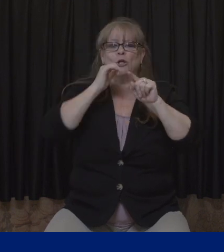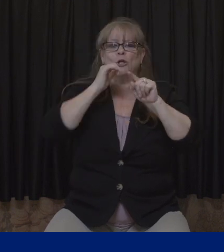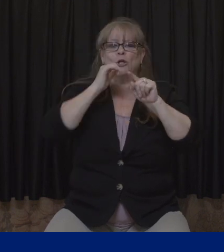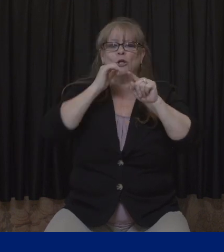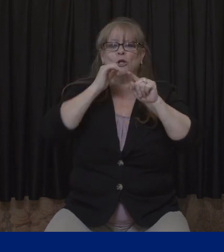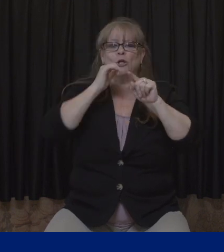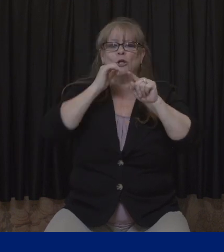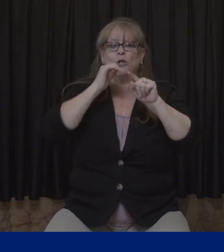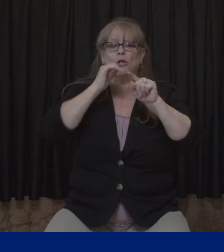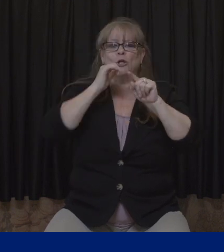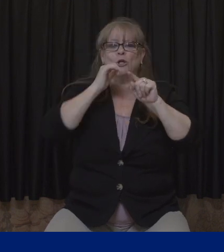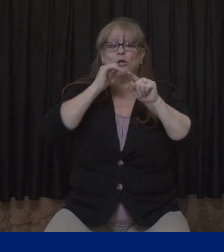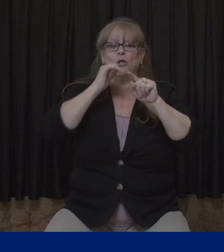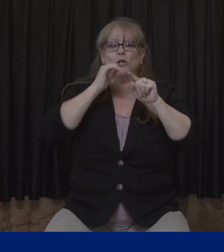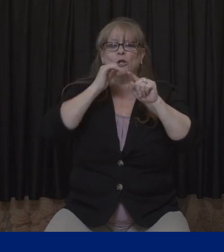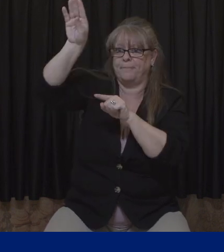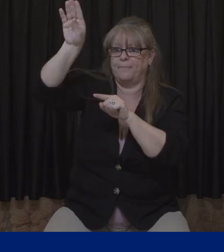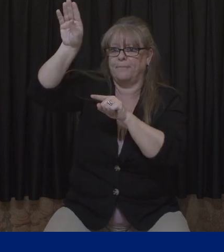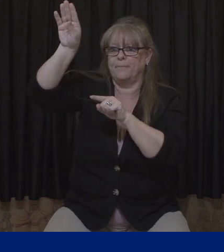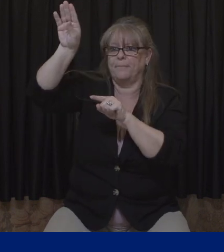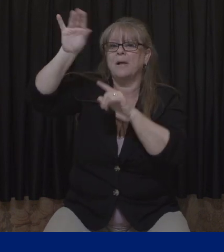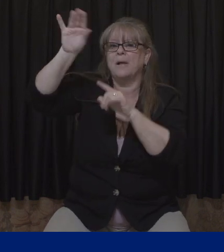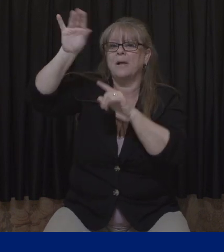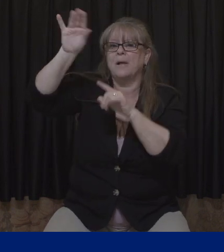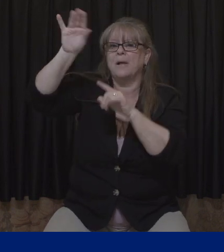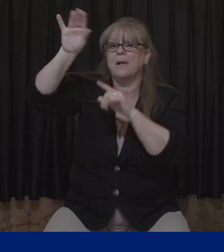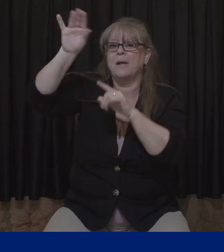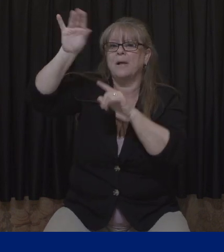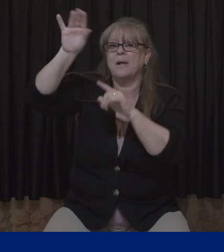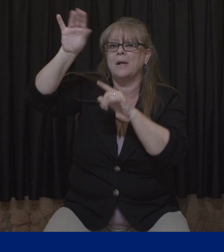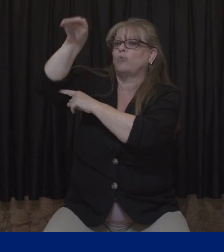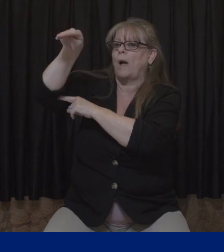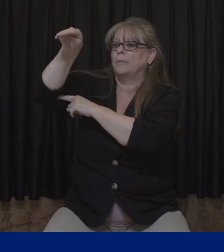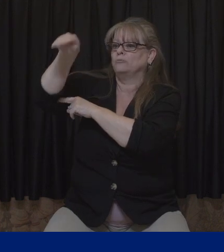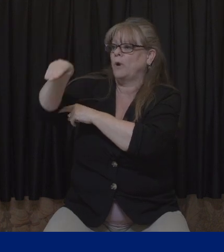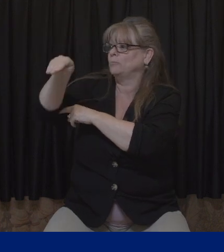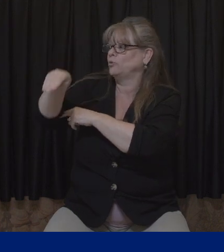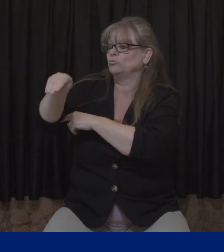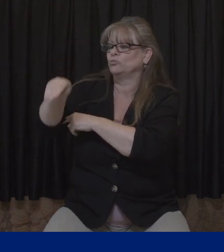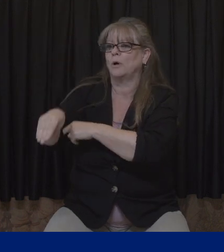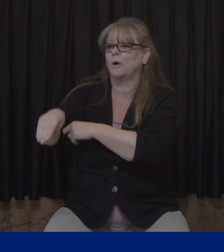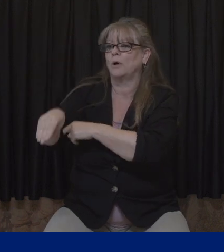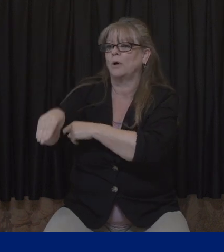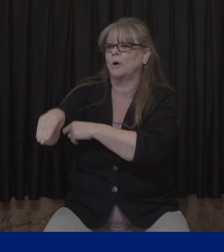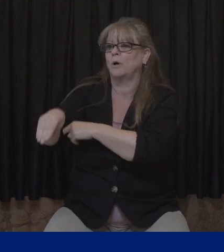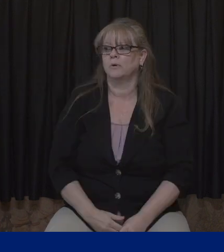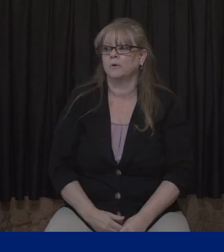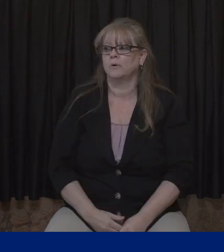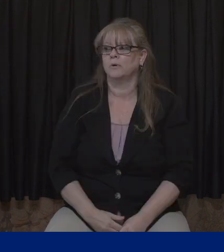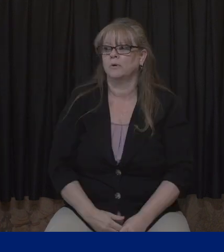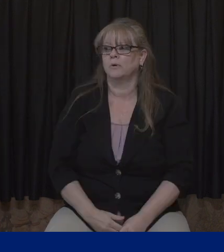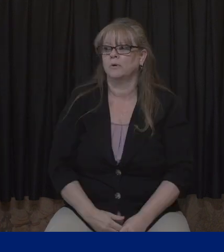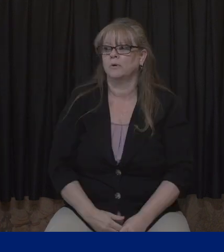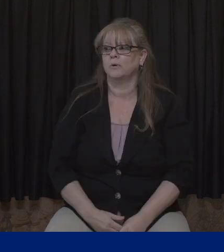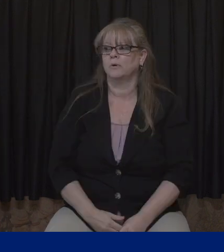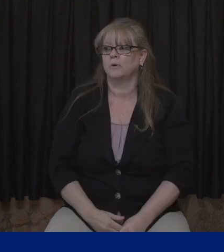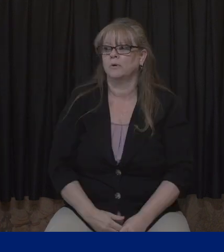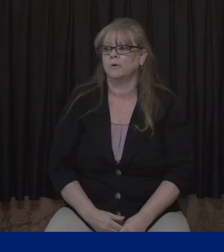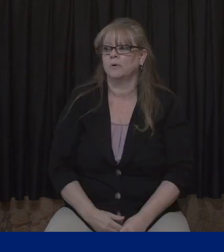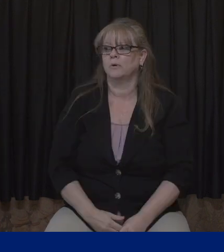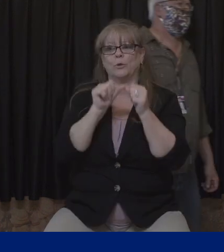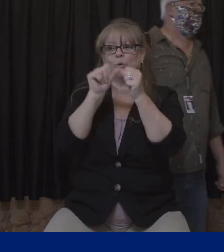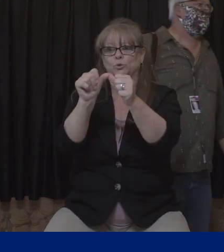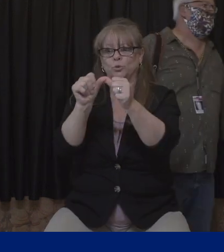that exponential growth curve that would have led to mass casualties that overwhelmed our hospital system in our state and led